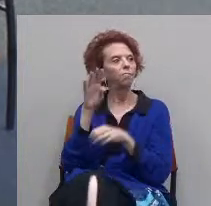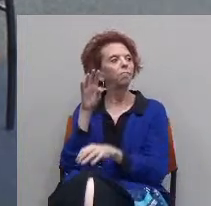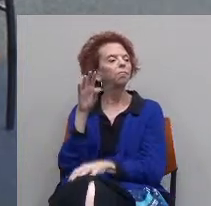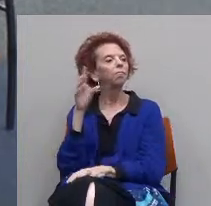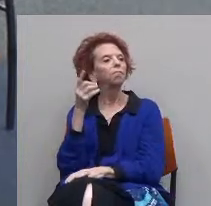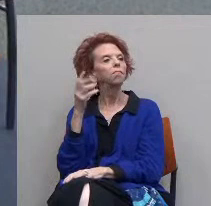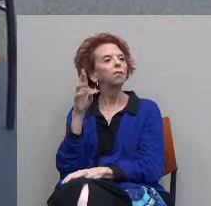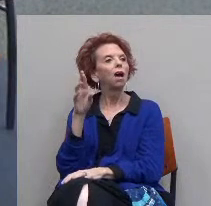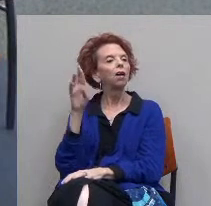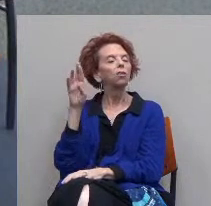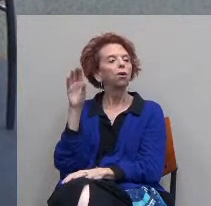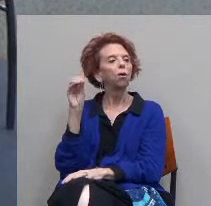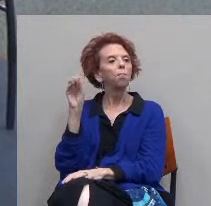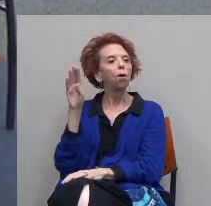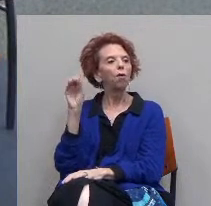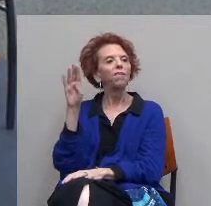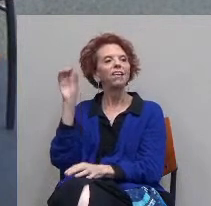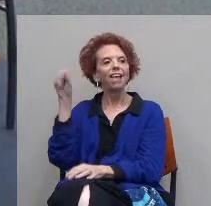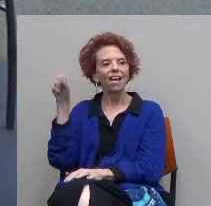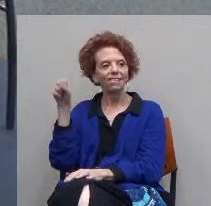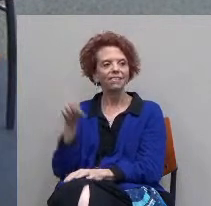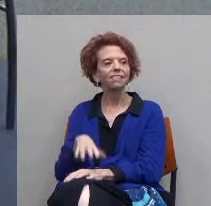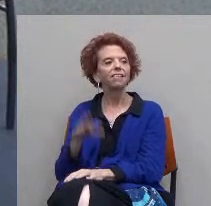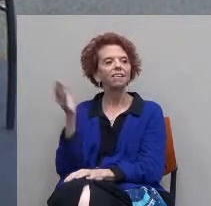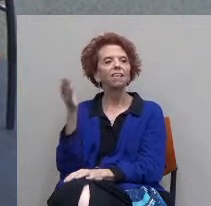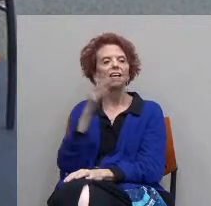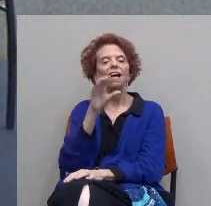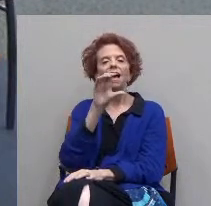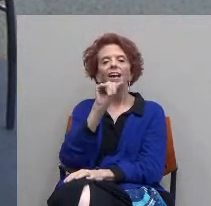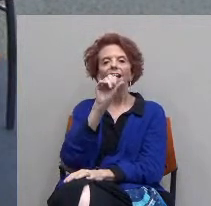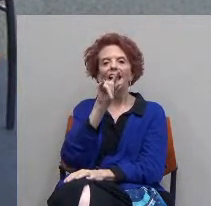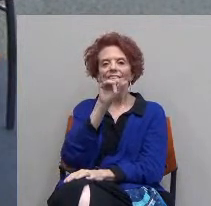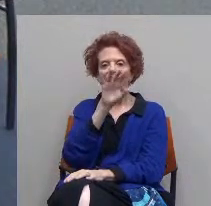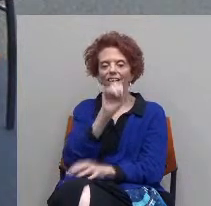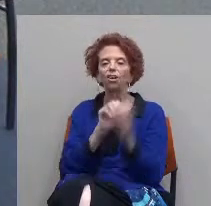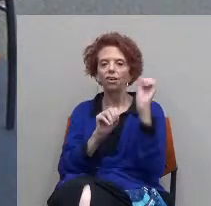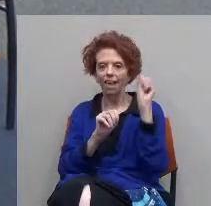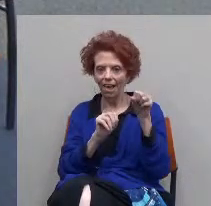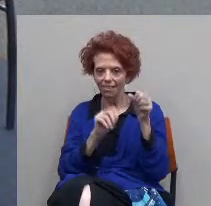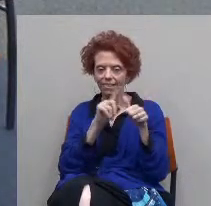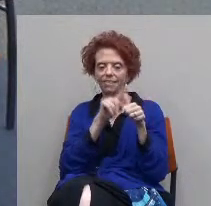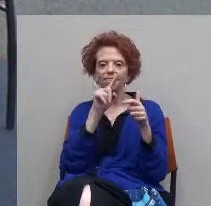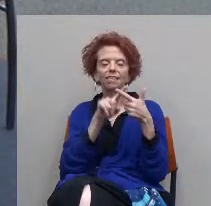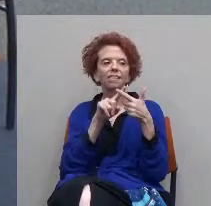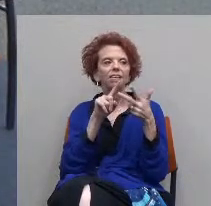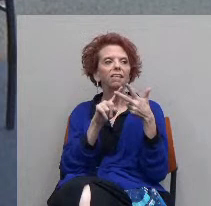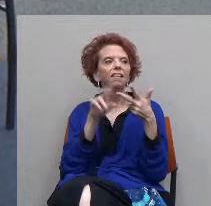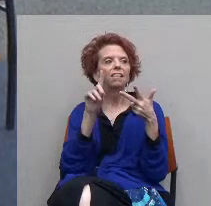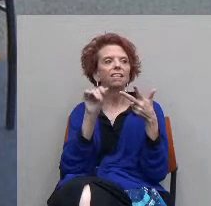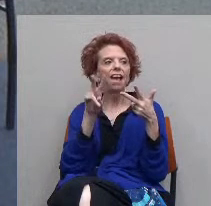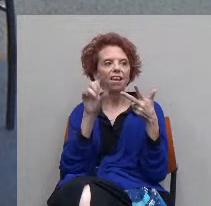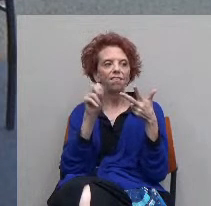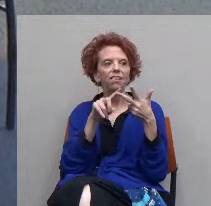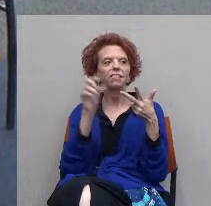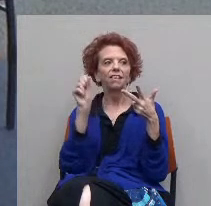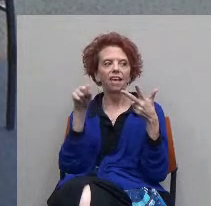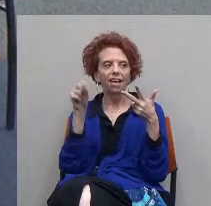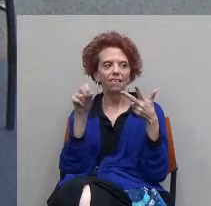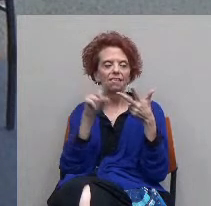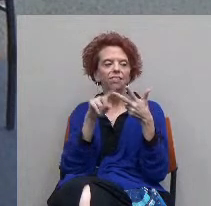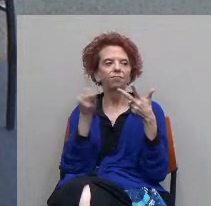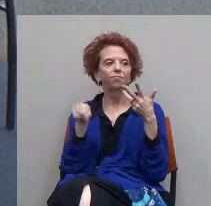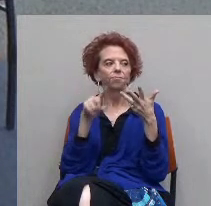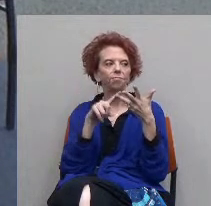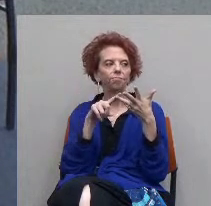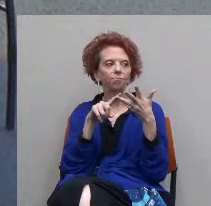Bofi, Yes. Dr. Bofi votes yes, Mr. Castile, Yes. Mr. Castile votes yes, Dr. Davis. Yes. Dr. Davis